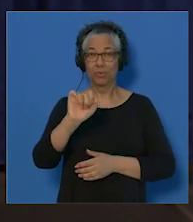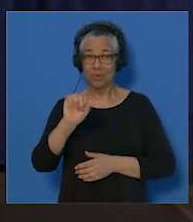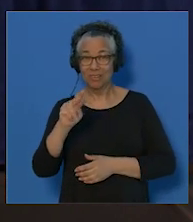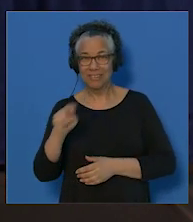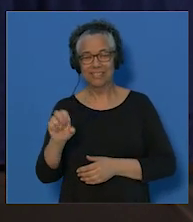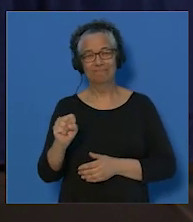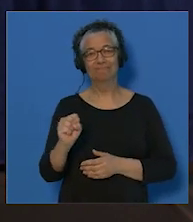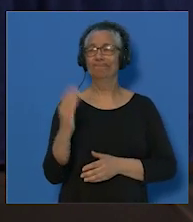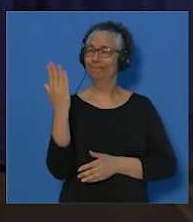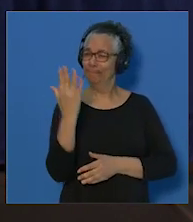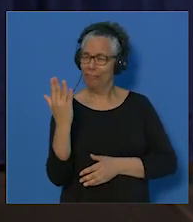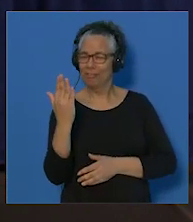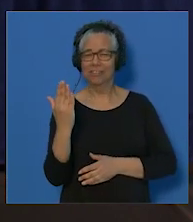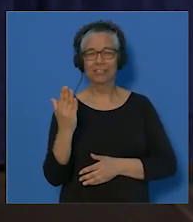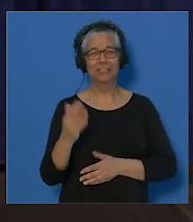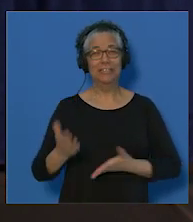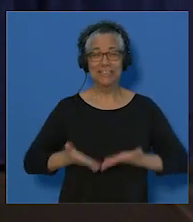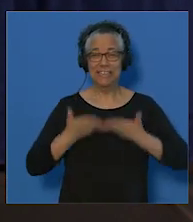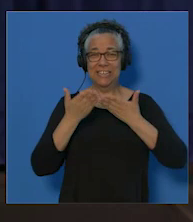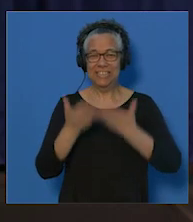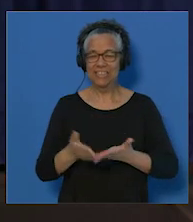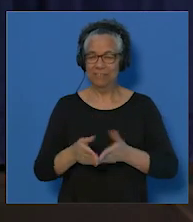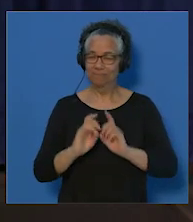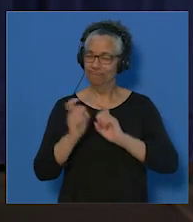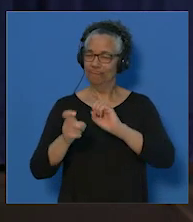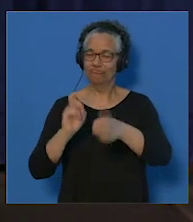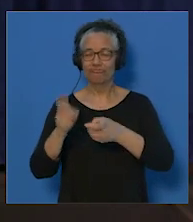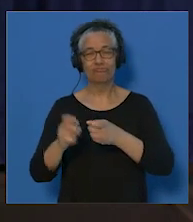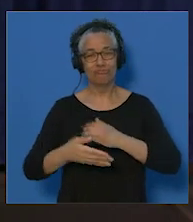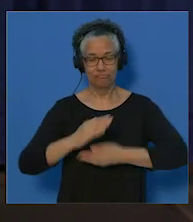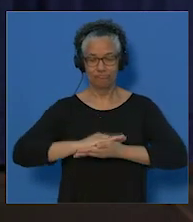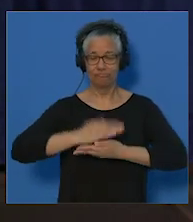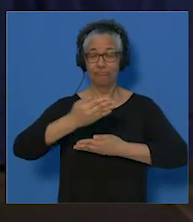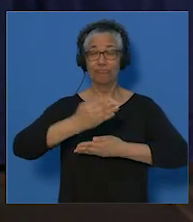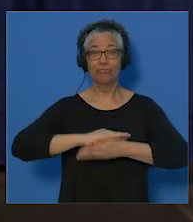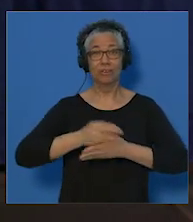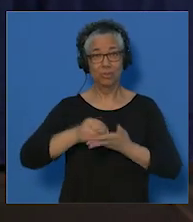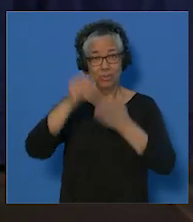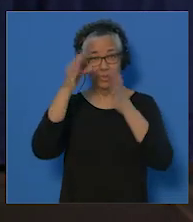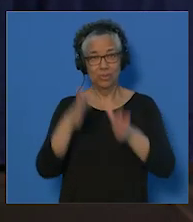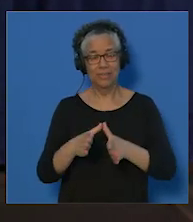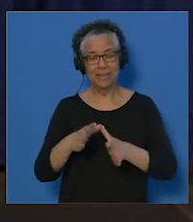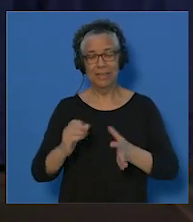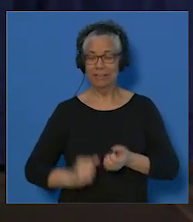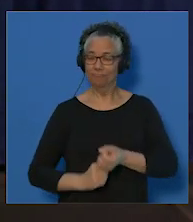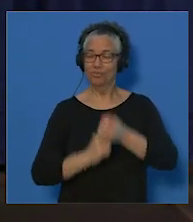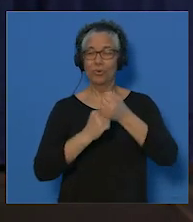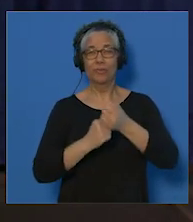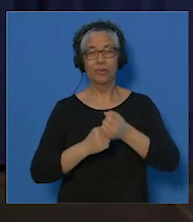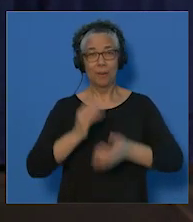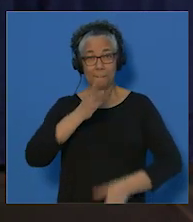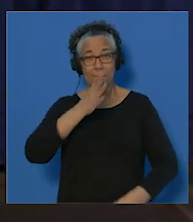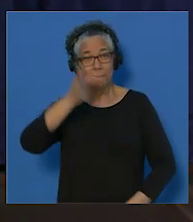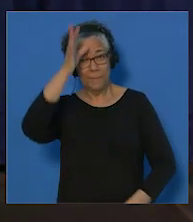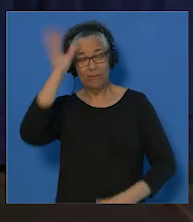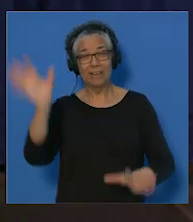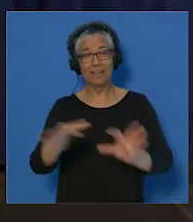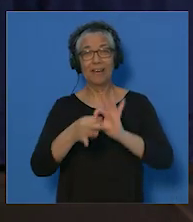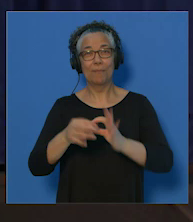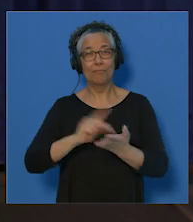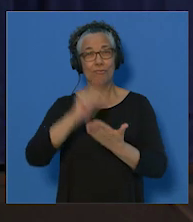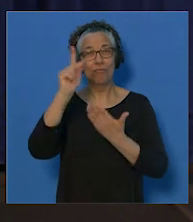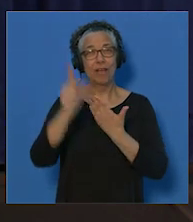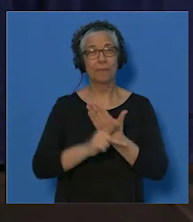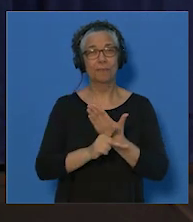and coordinating donations for laptops for students, and with supporting parents through their Parent Connect program. Parents who are